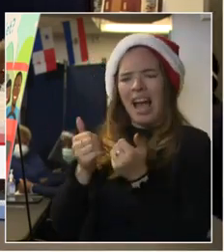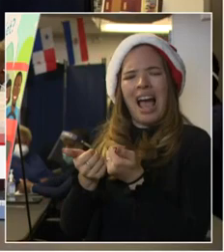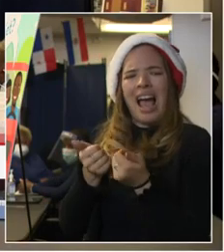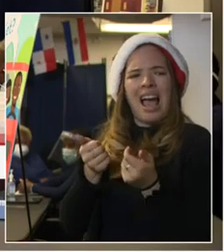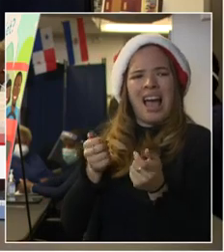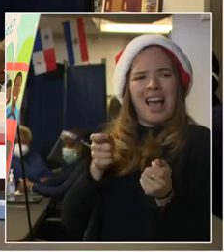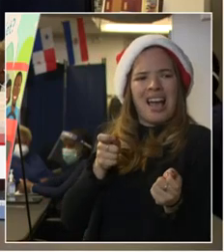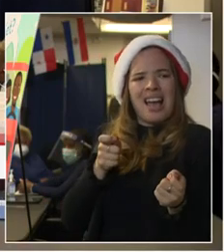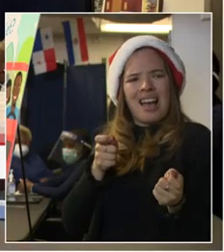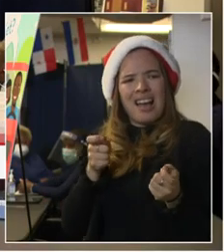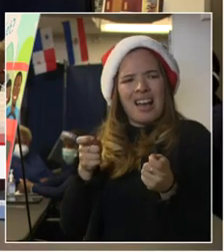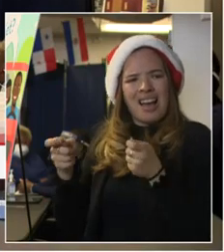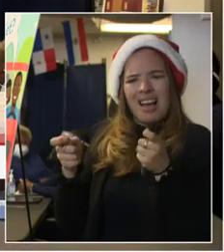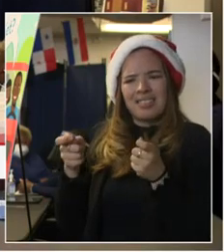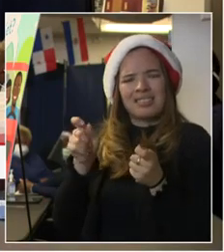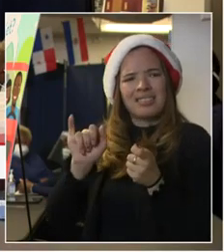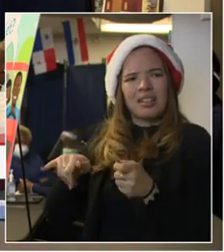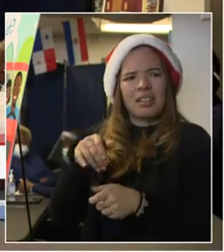filled hospitals and